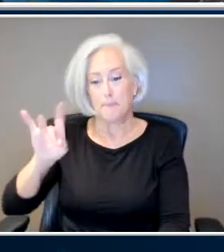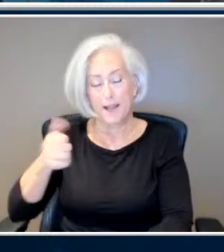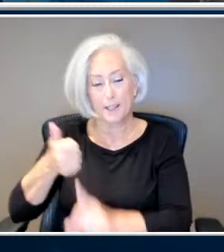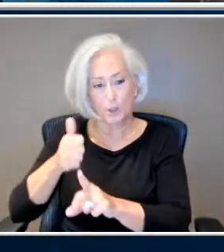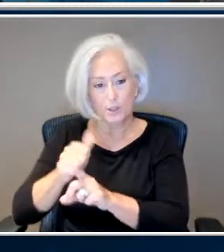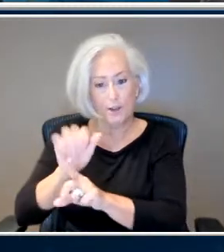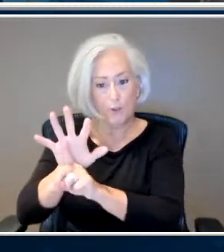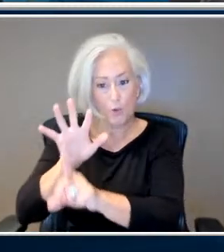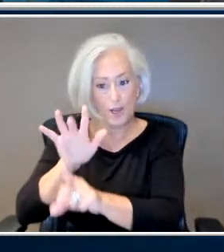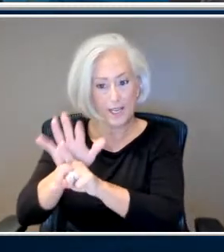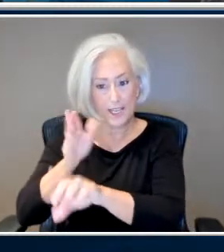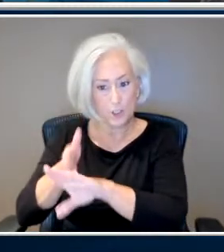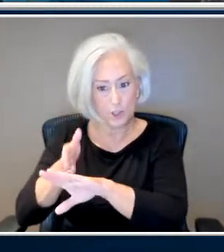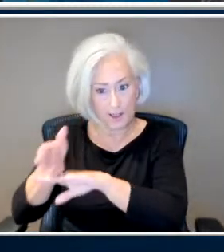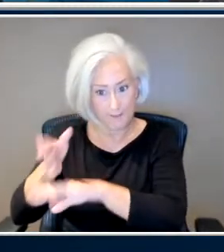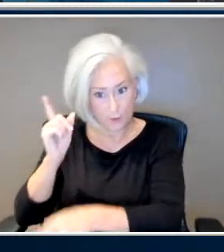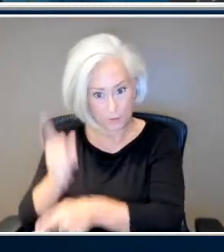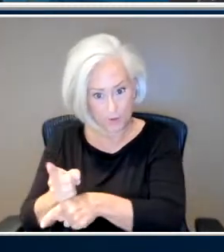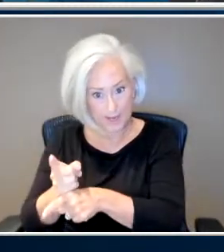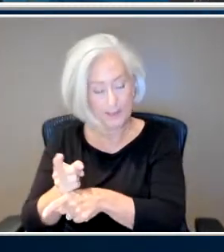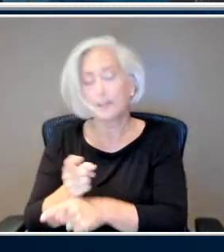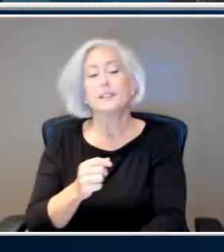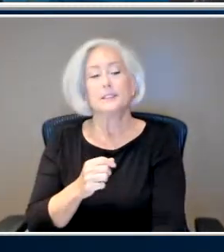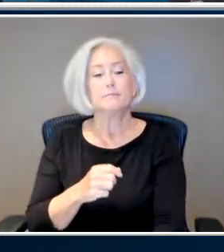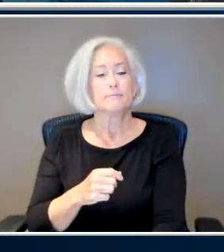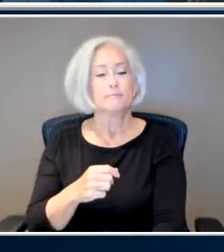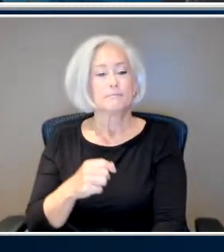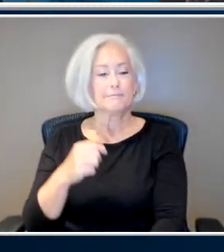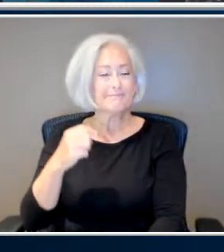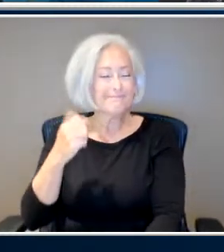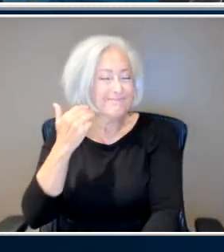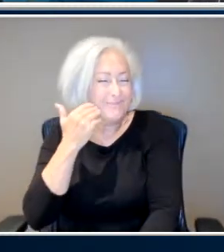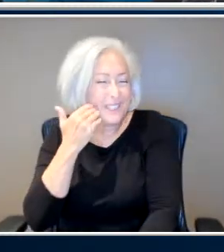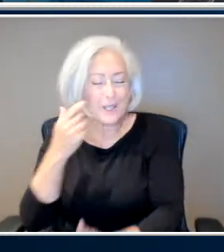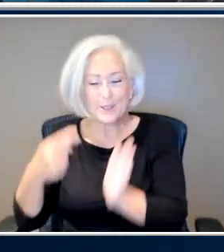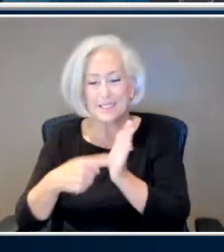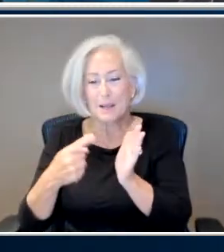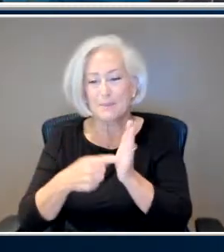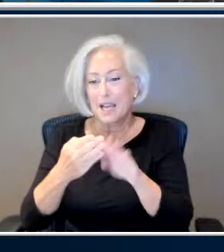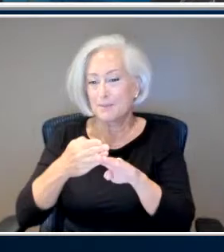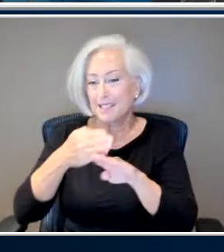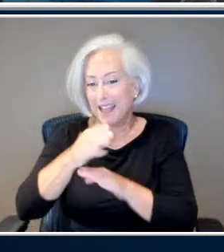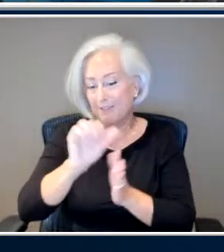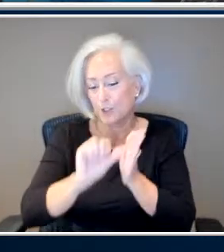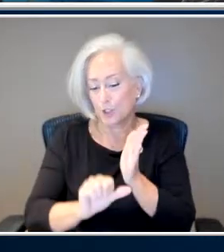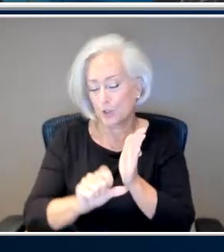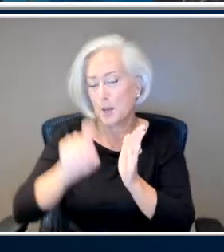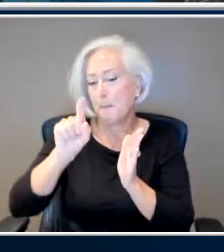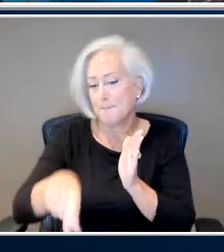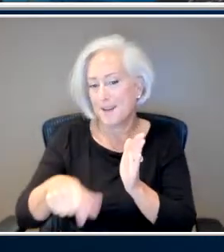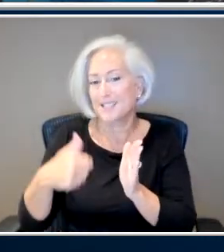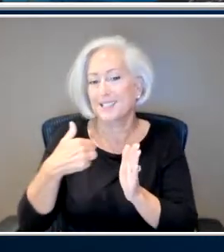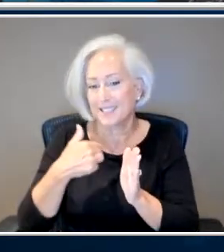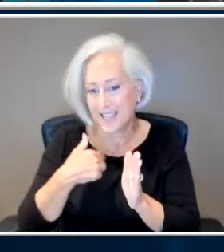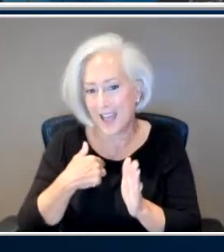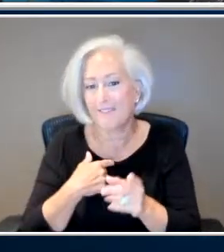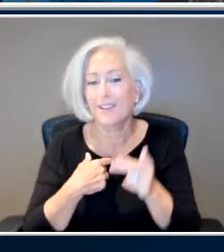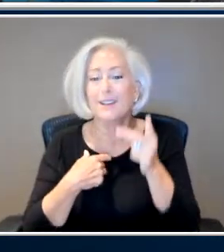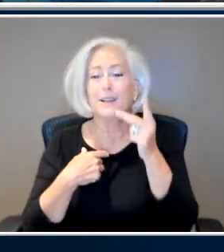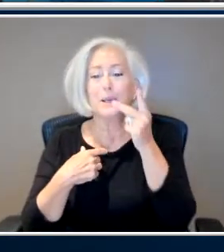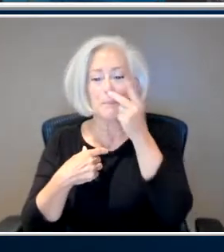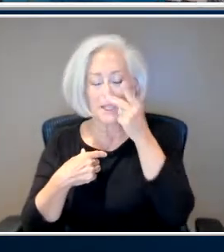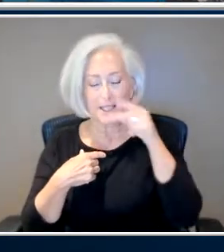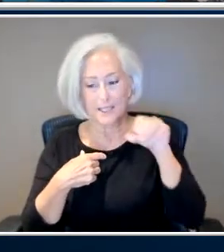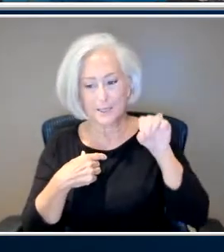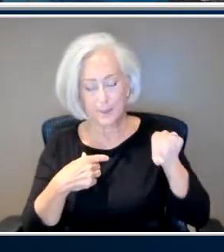this month that patients need a catheter for some time after surgery. So Mike, how was your recovery after the surgery? How did